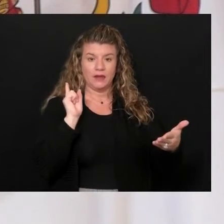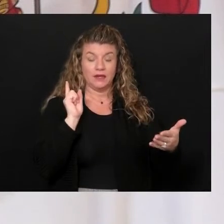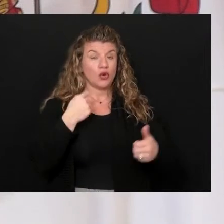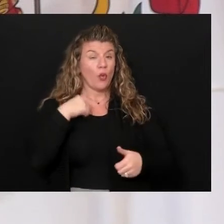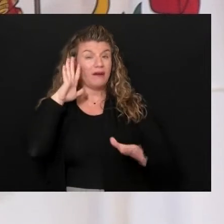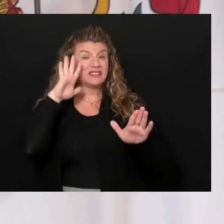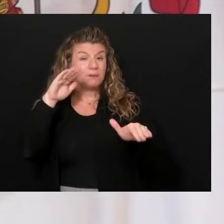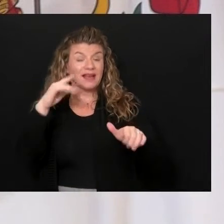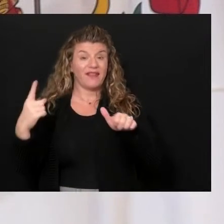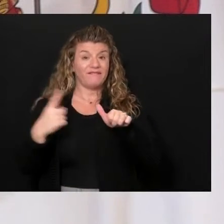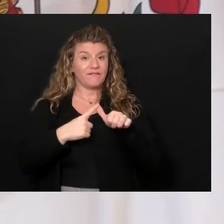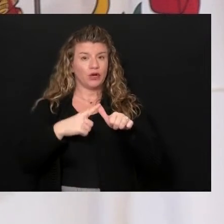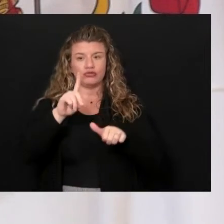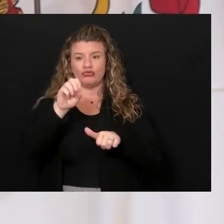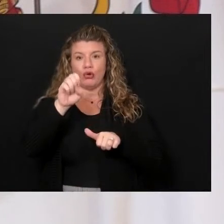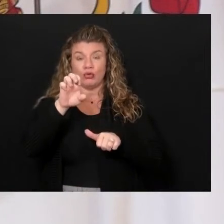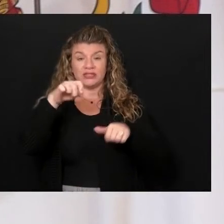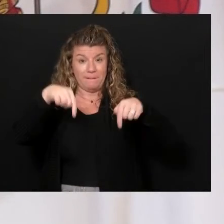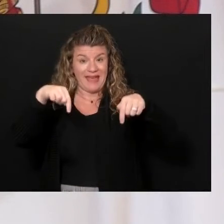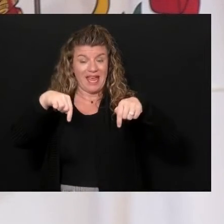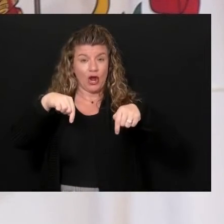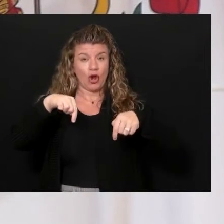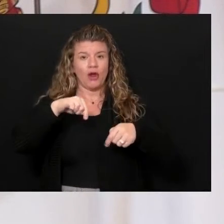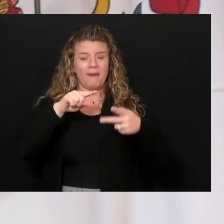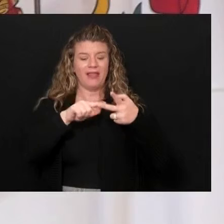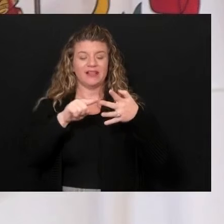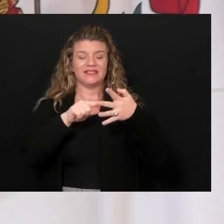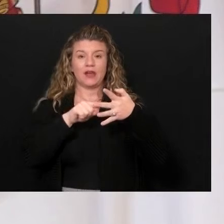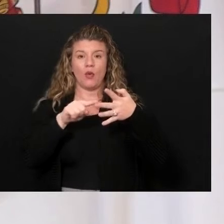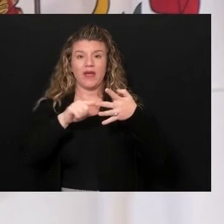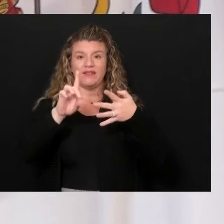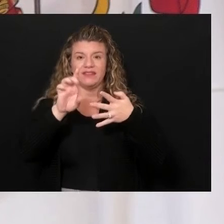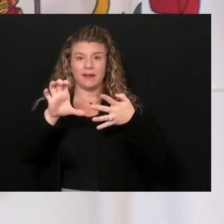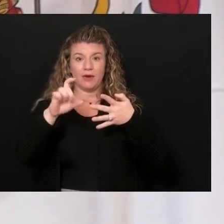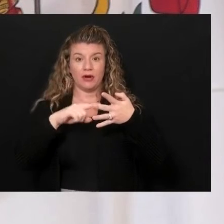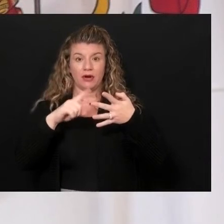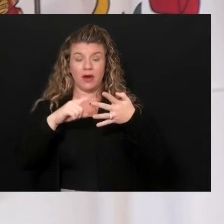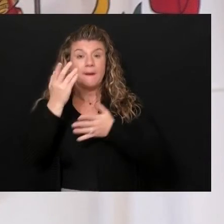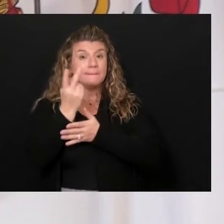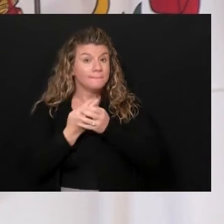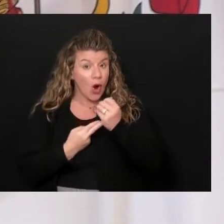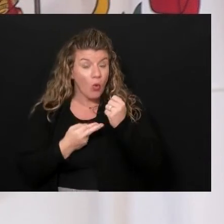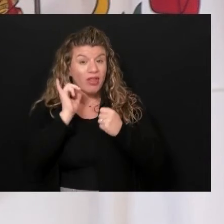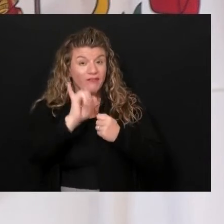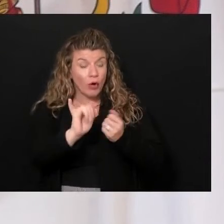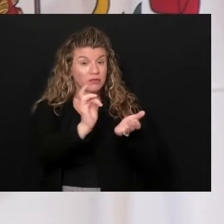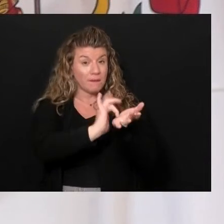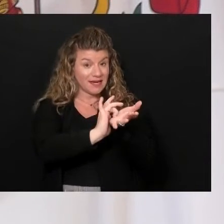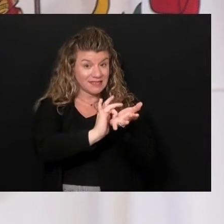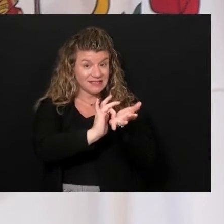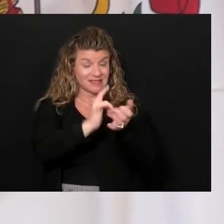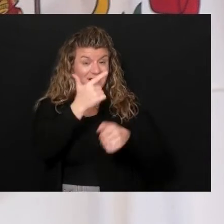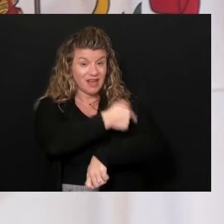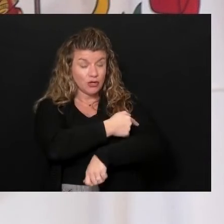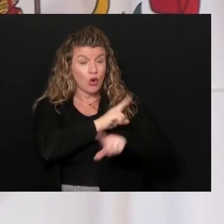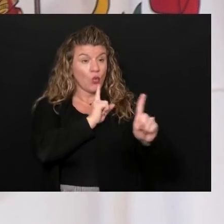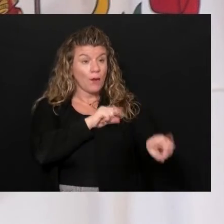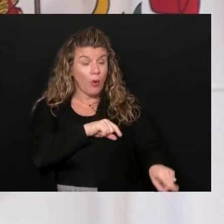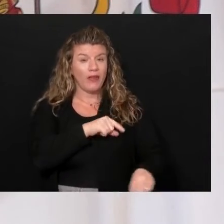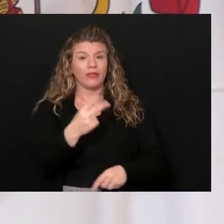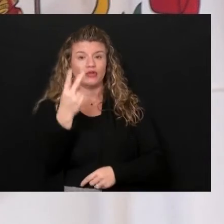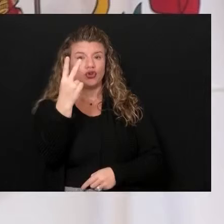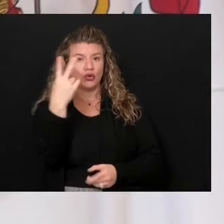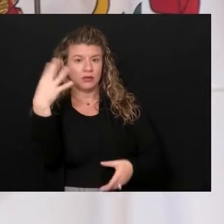of the vaccine, like I said, to be here the second week in December. Both vaccines report to you that you've got to take